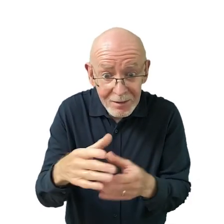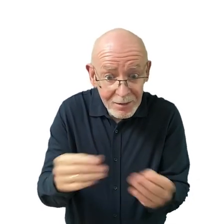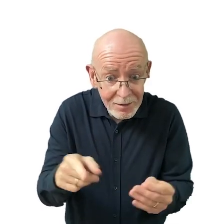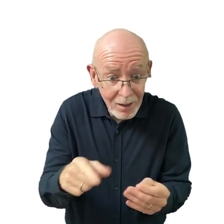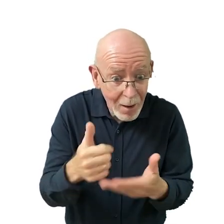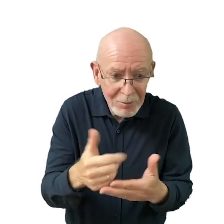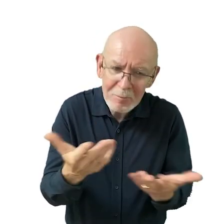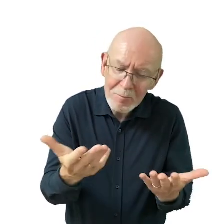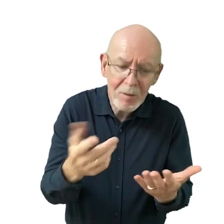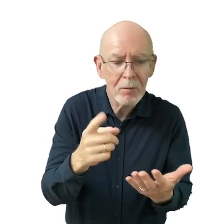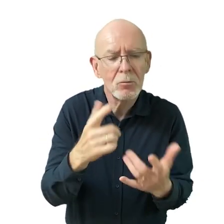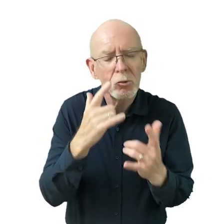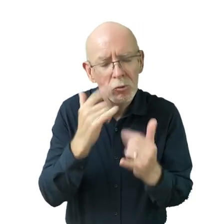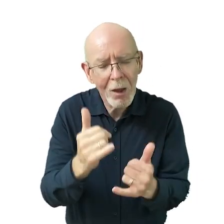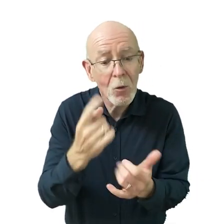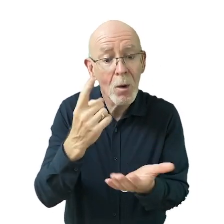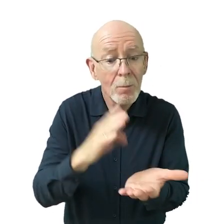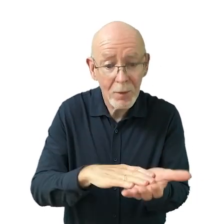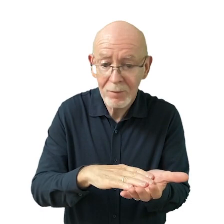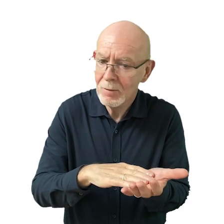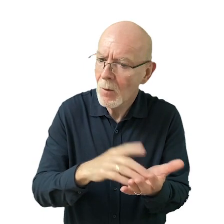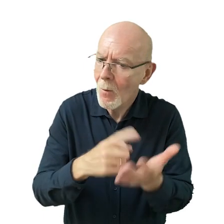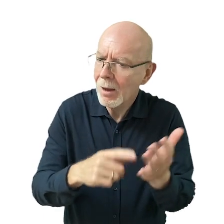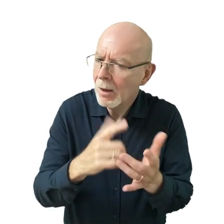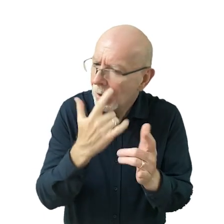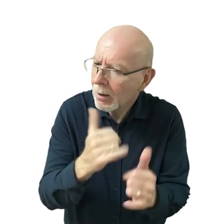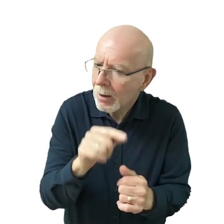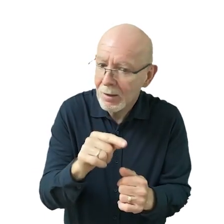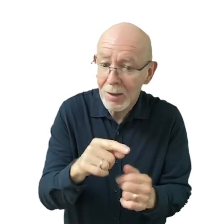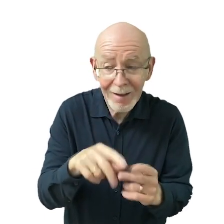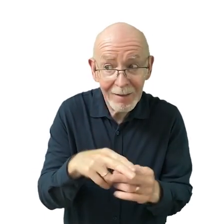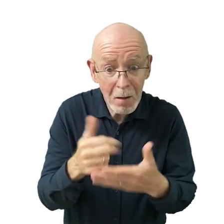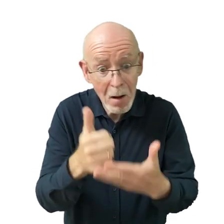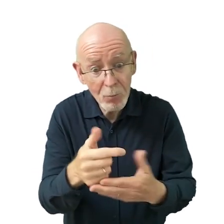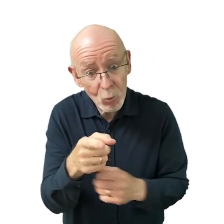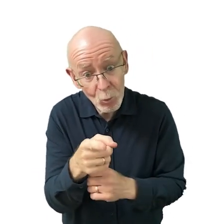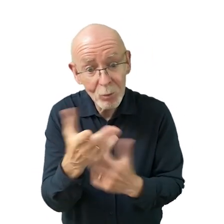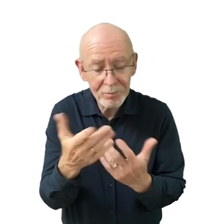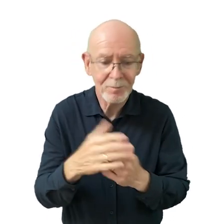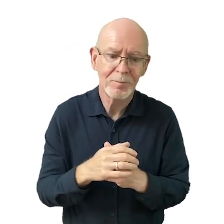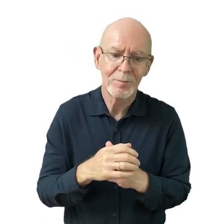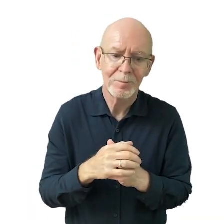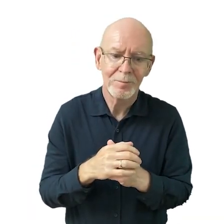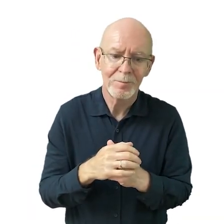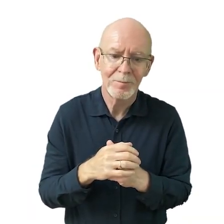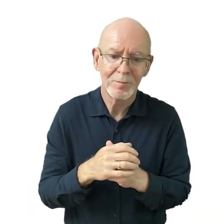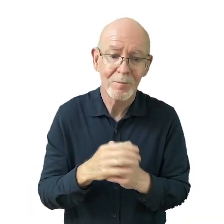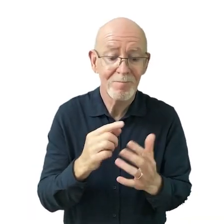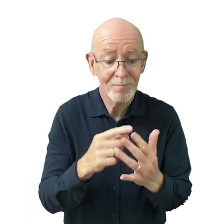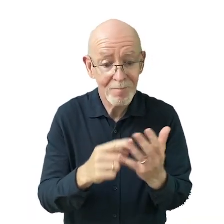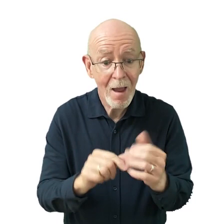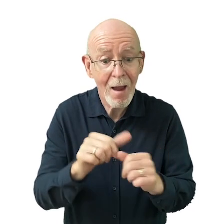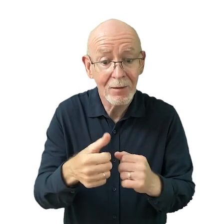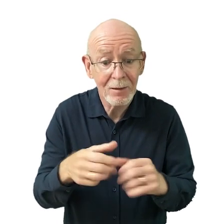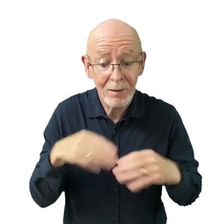COVID. A trial of 1 month only is recommended to see if it's helpful for you. Following a